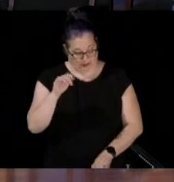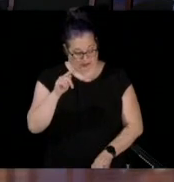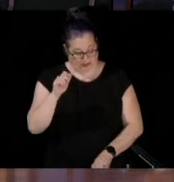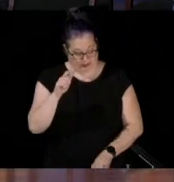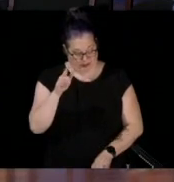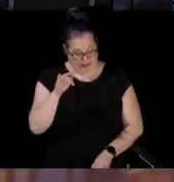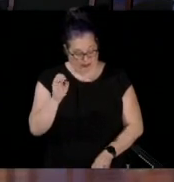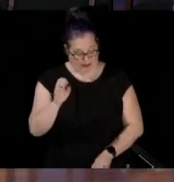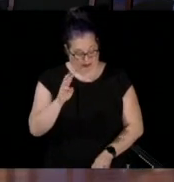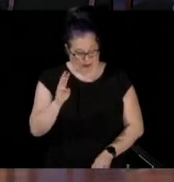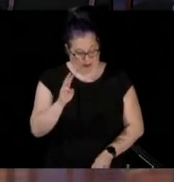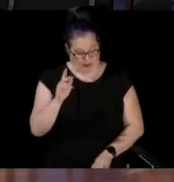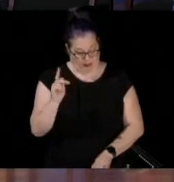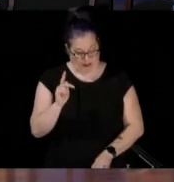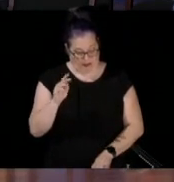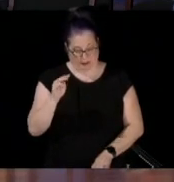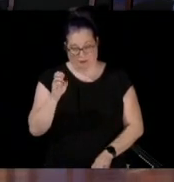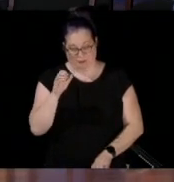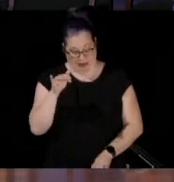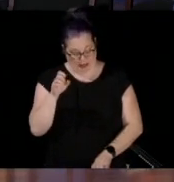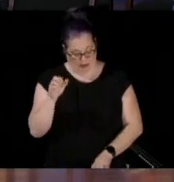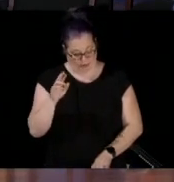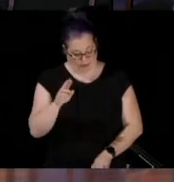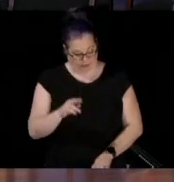Natalie Waning King Meyer.